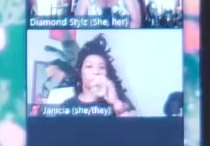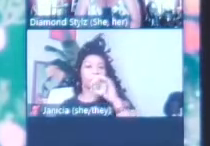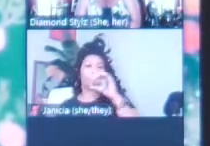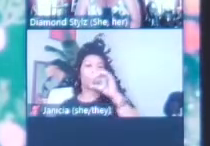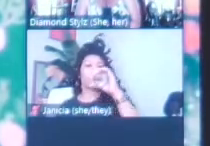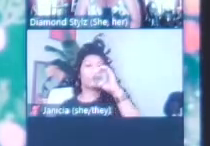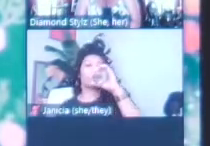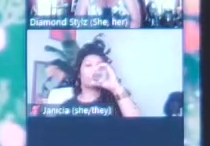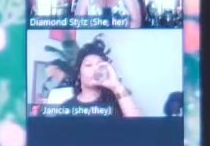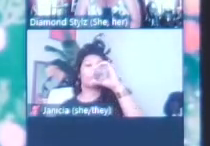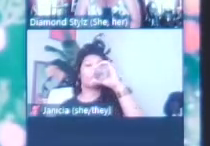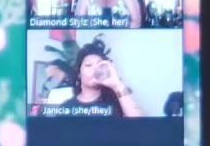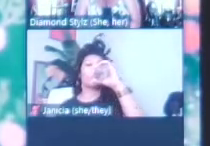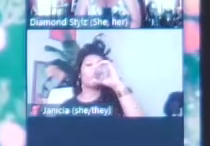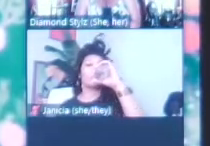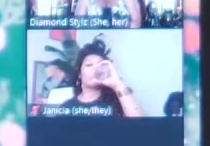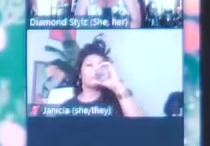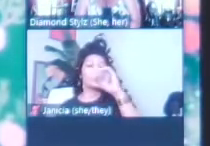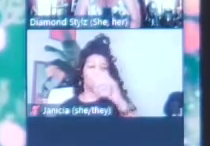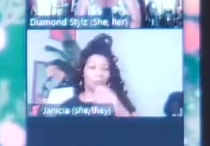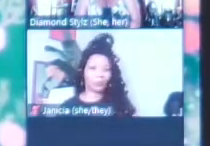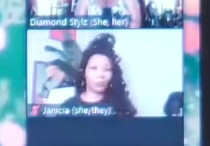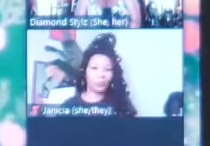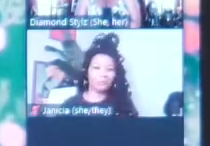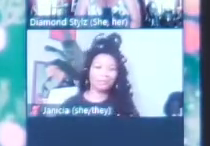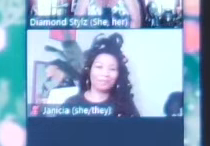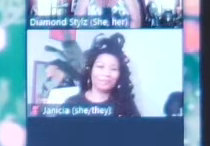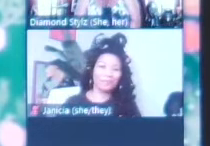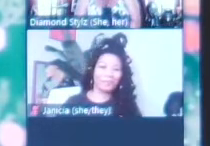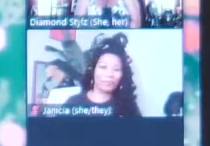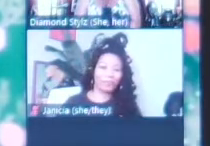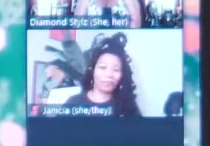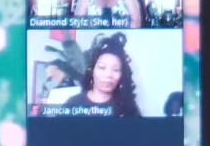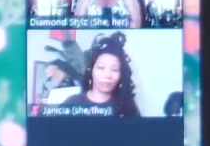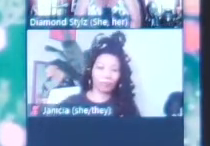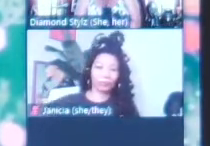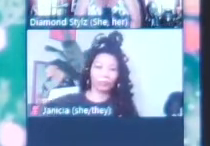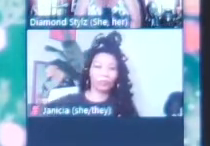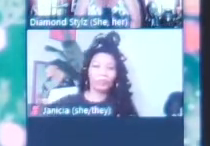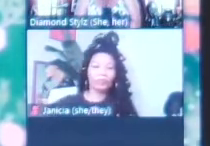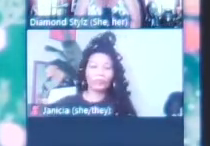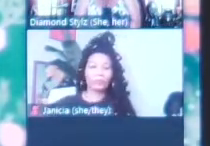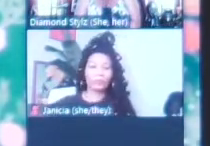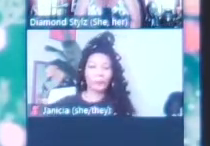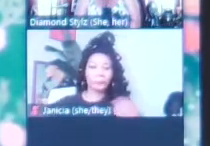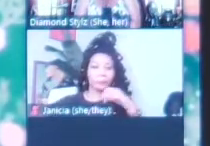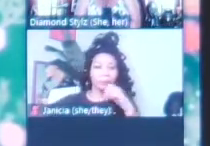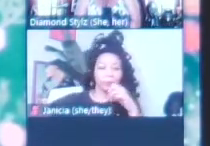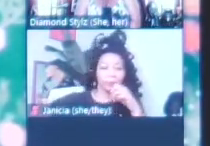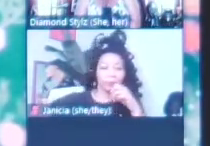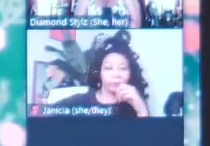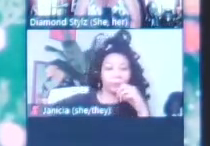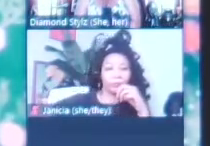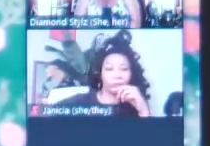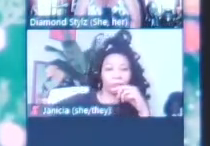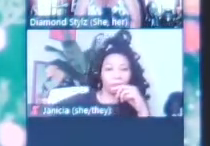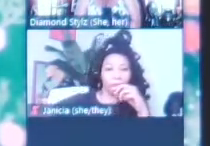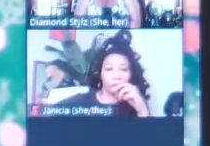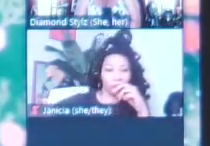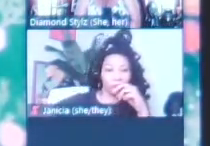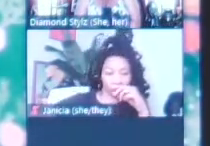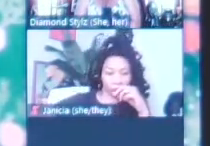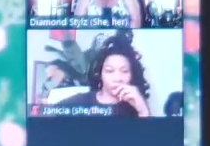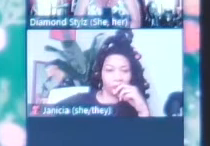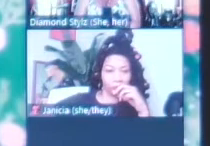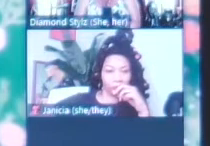the fact I didn't think Ding Dong the Witch is dead, but also I recognize that he leaves a vacuum behind,